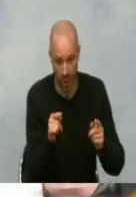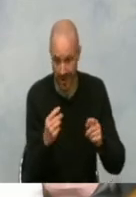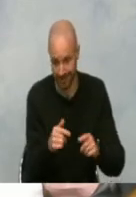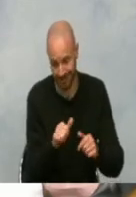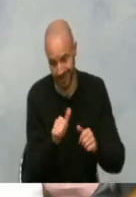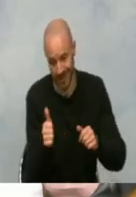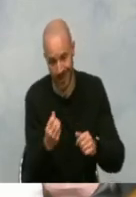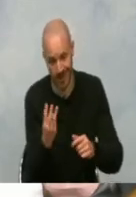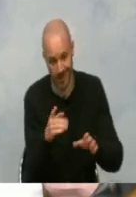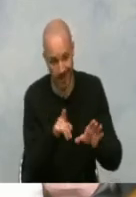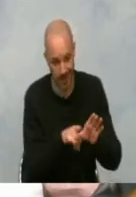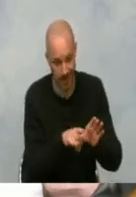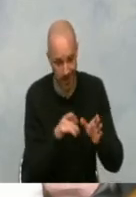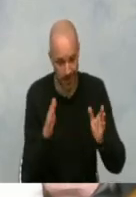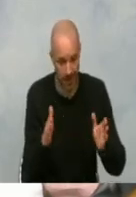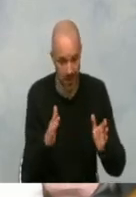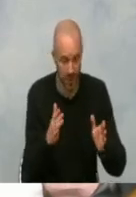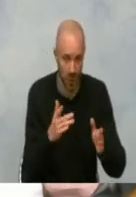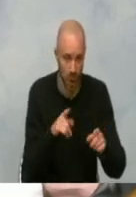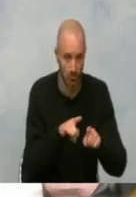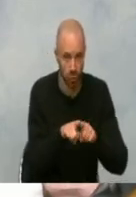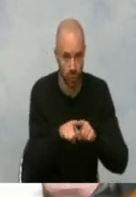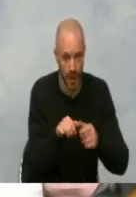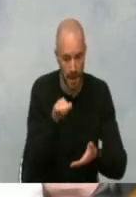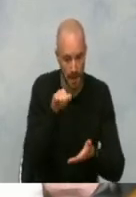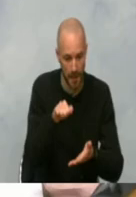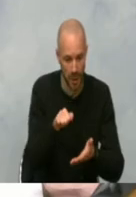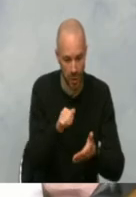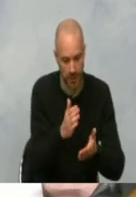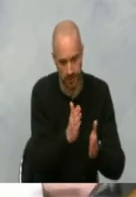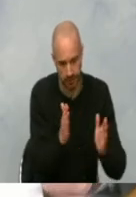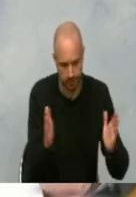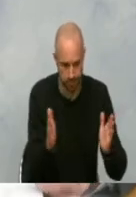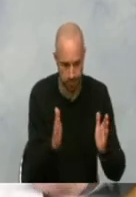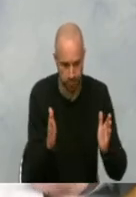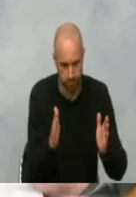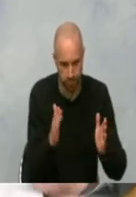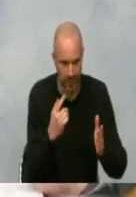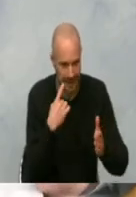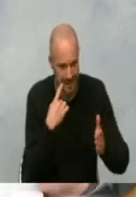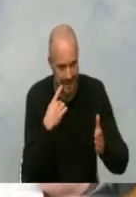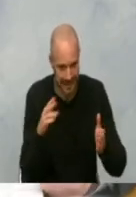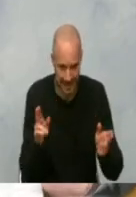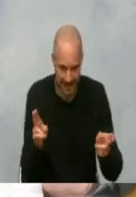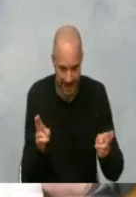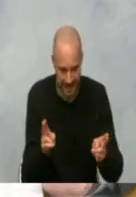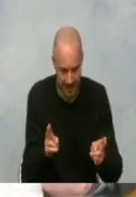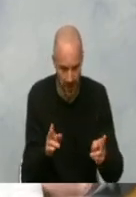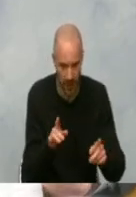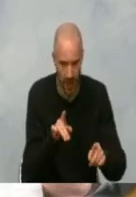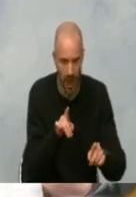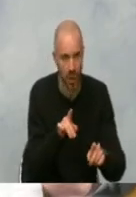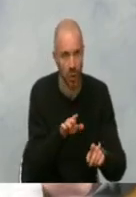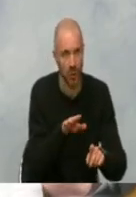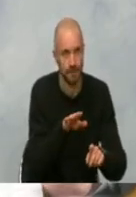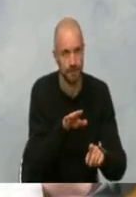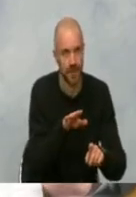23-24, 24-25 and 25-26 to ease the budget position in those years. Now, per that outline plan,